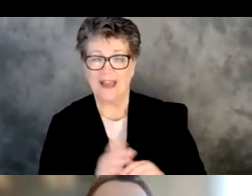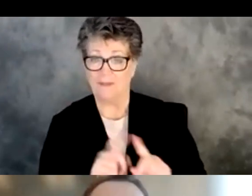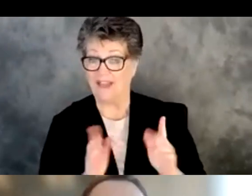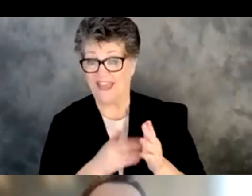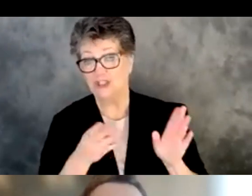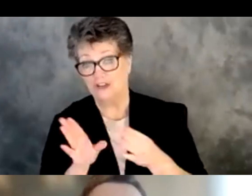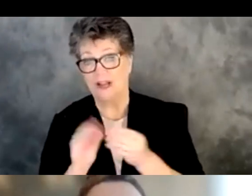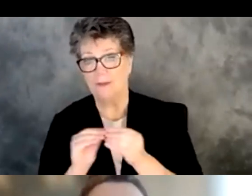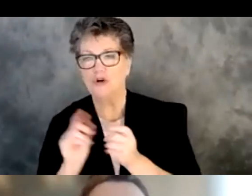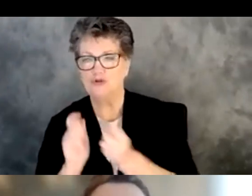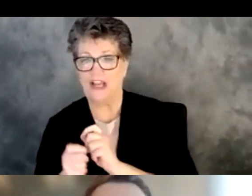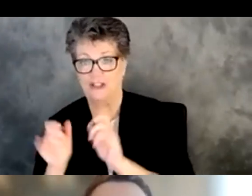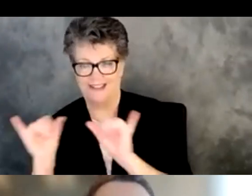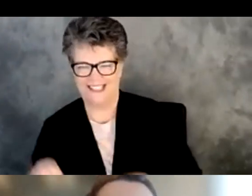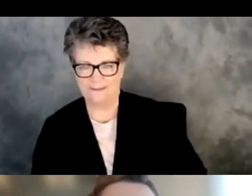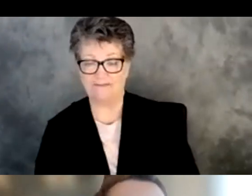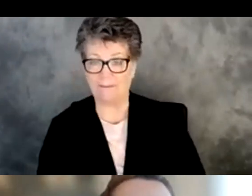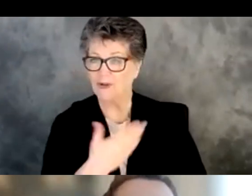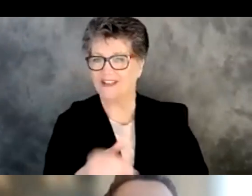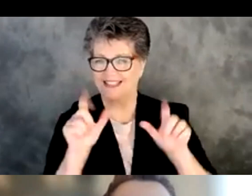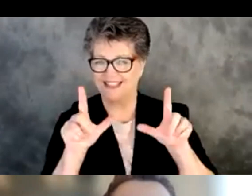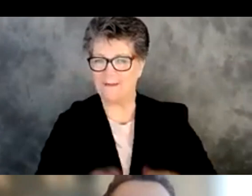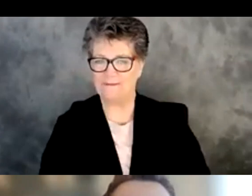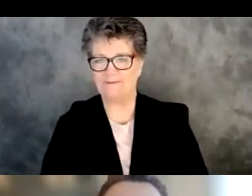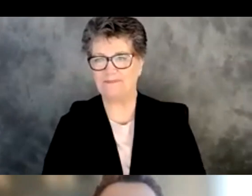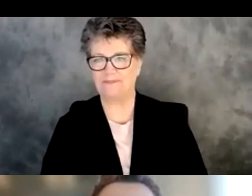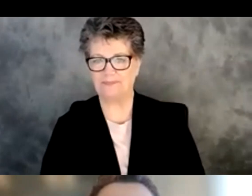shifting more to changing systems. So you can go to the next slide.